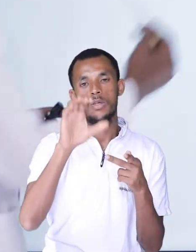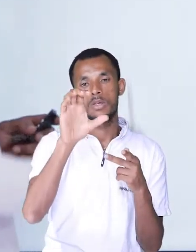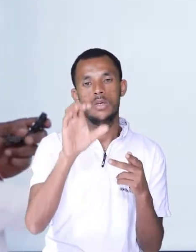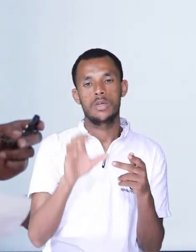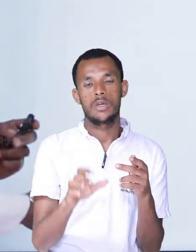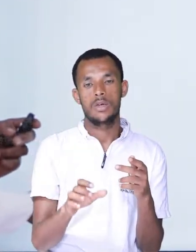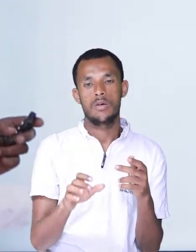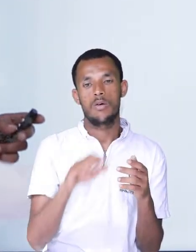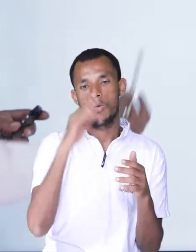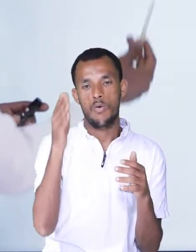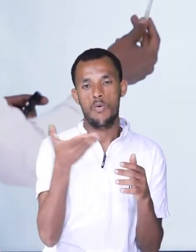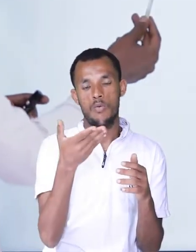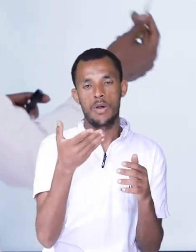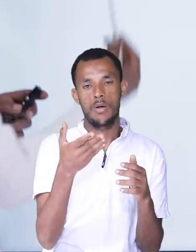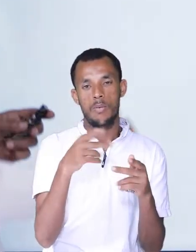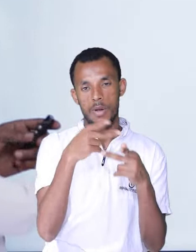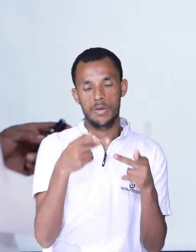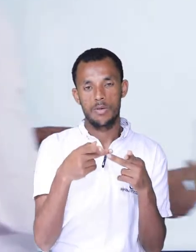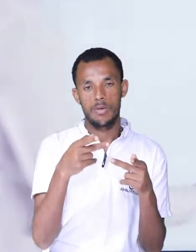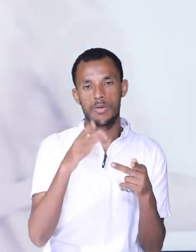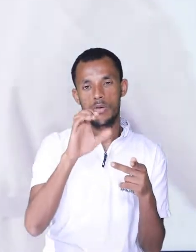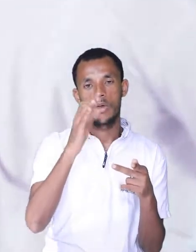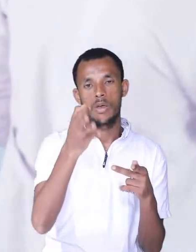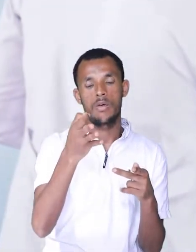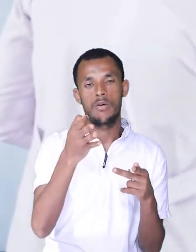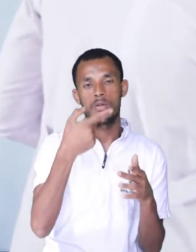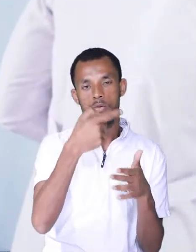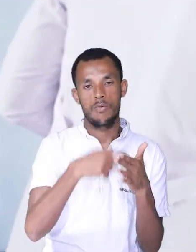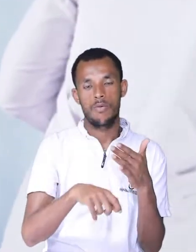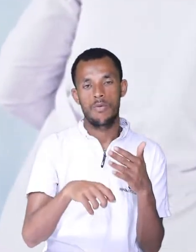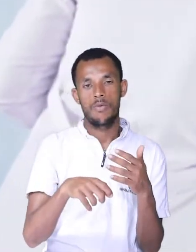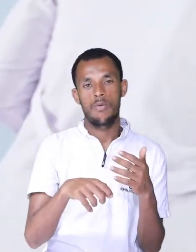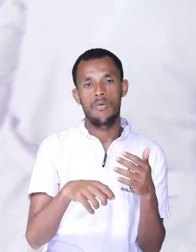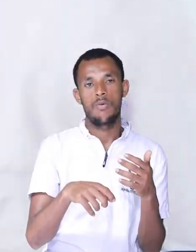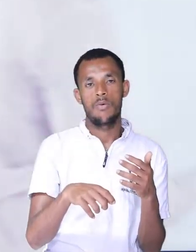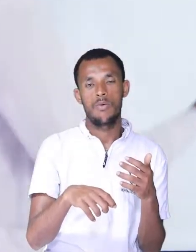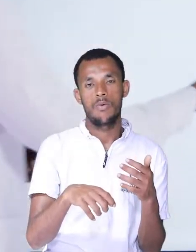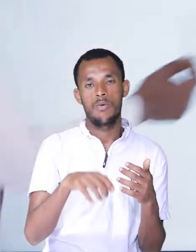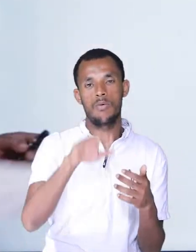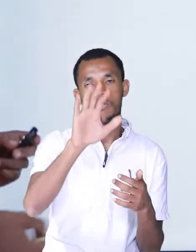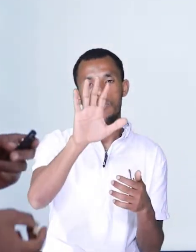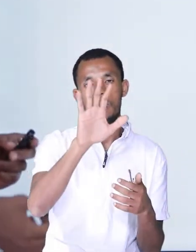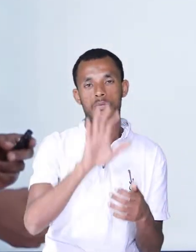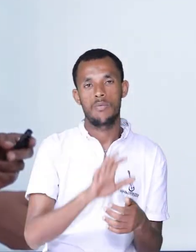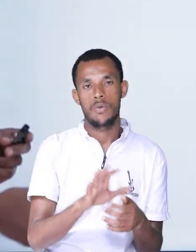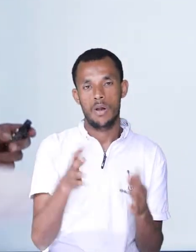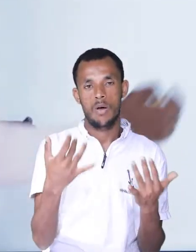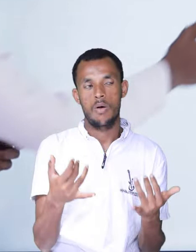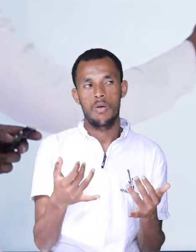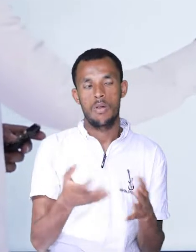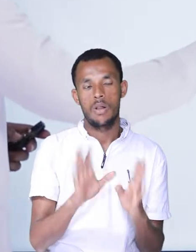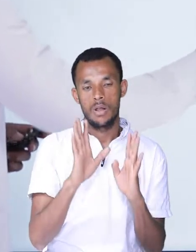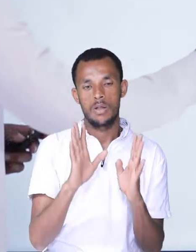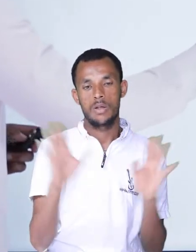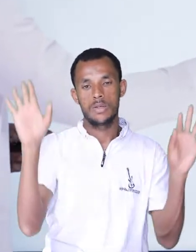is A over in place of EF, the value of EF, it is 5. Now, let